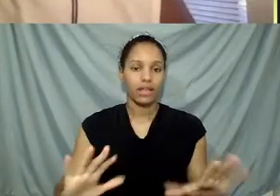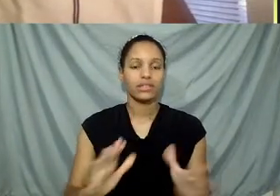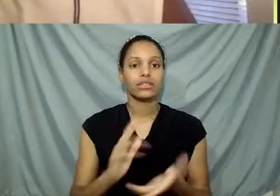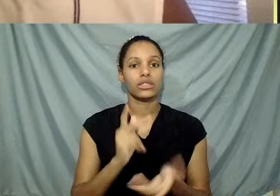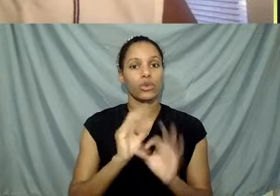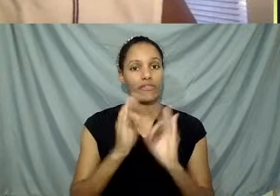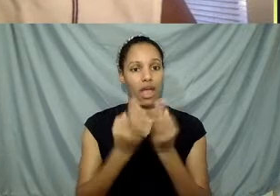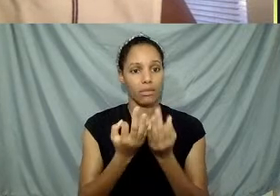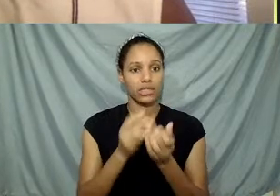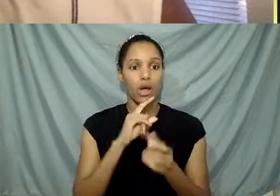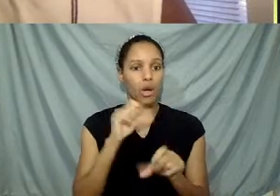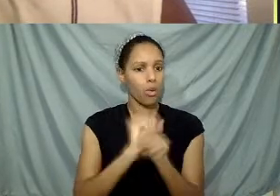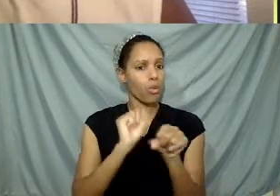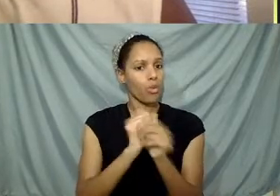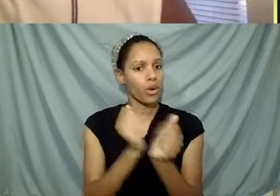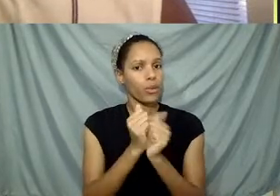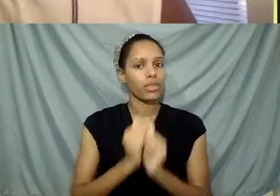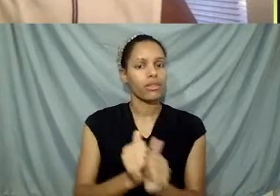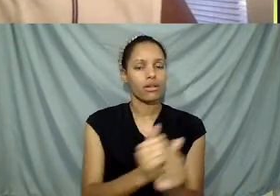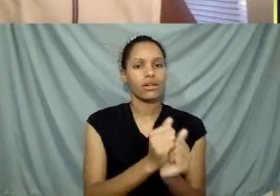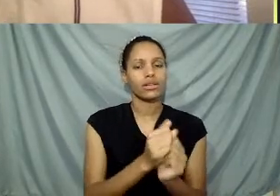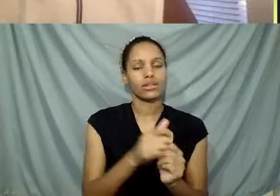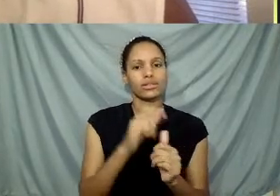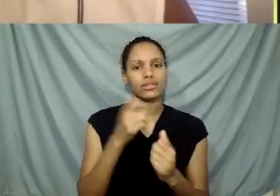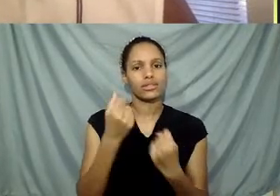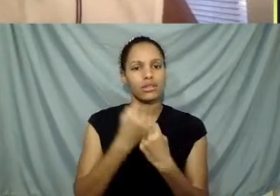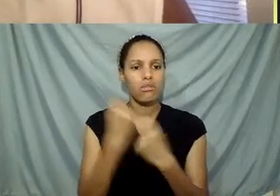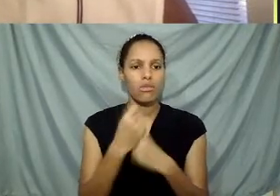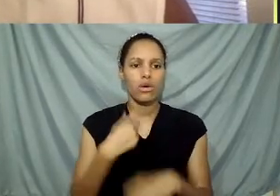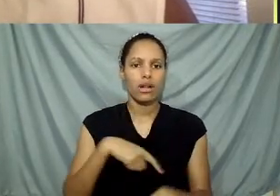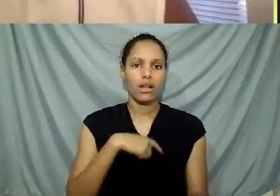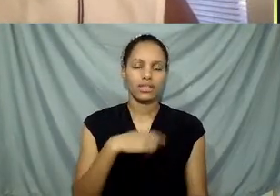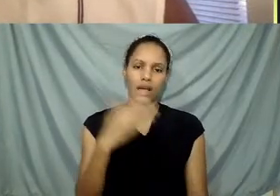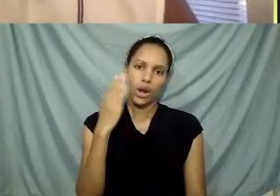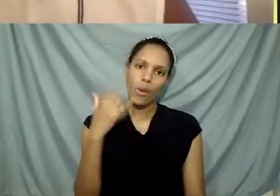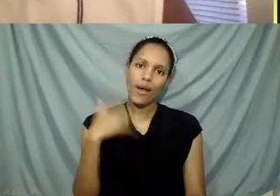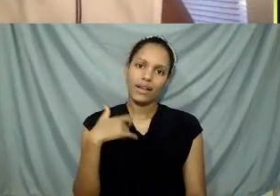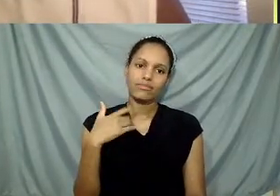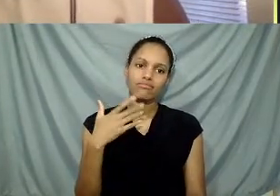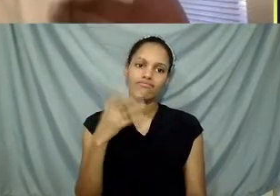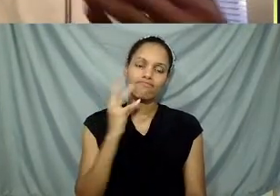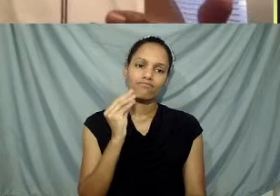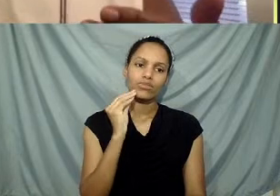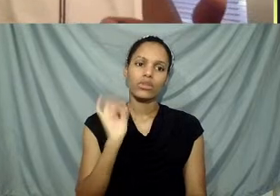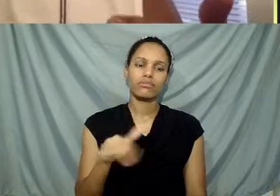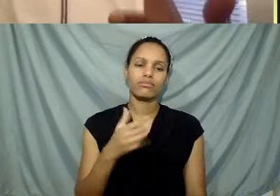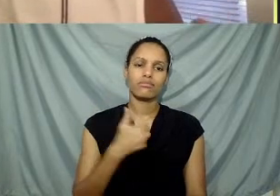help to shape us. And I know I had that myself. And when you were speaking of your